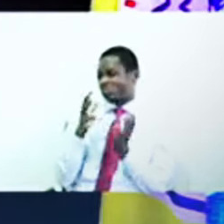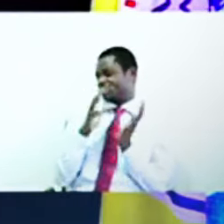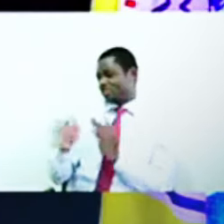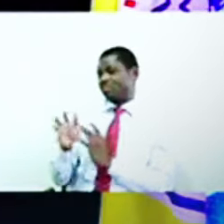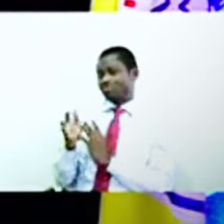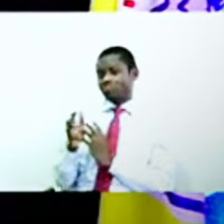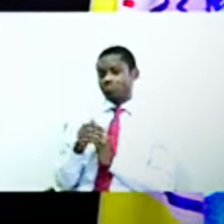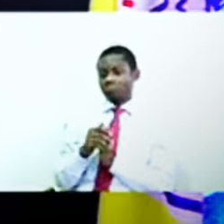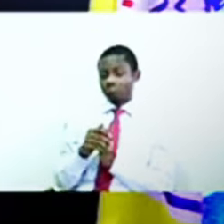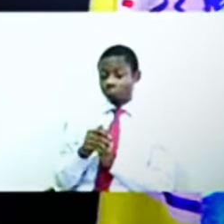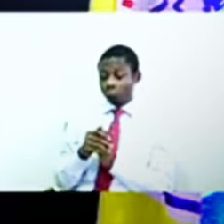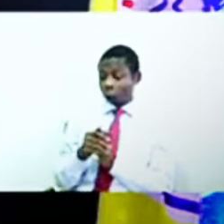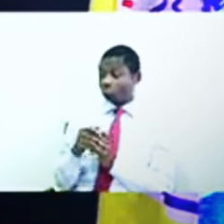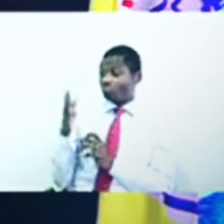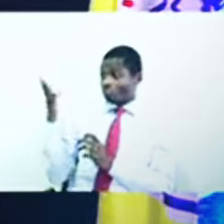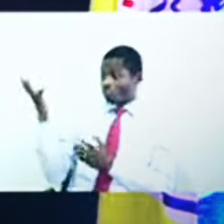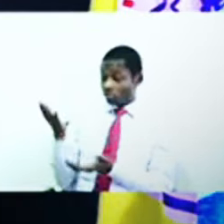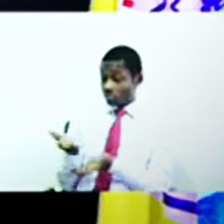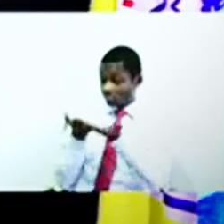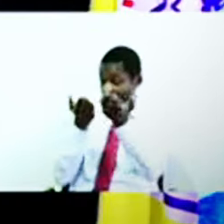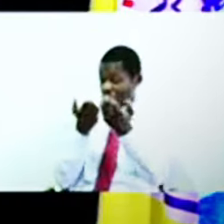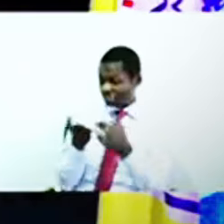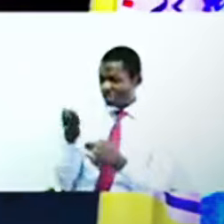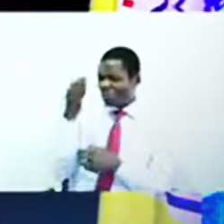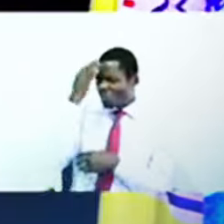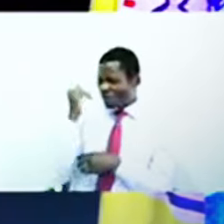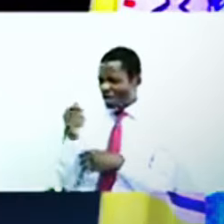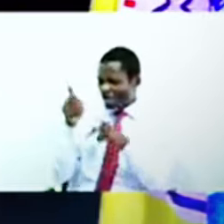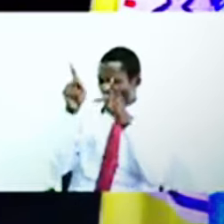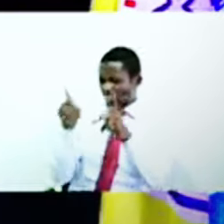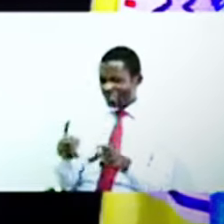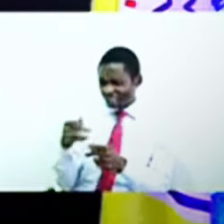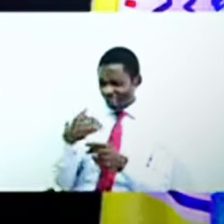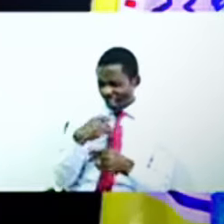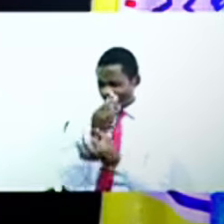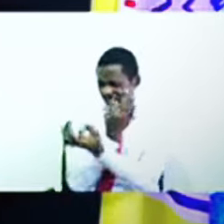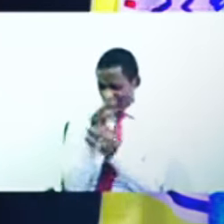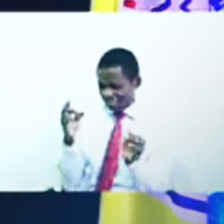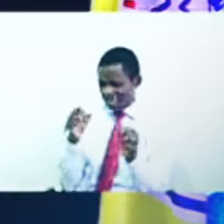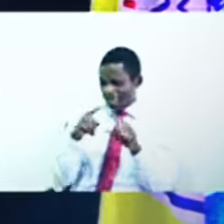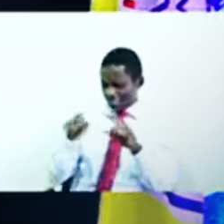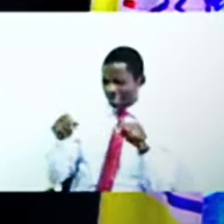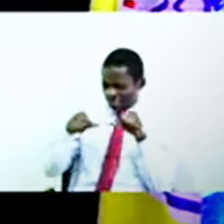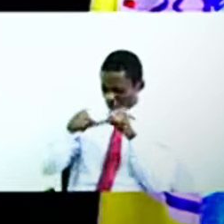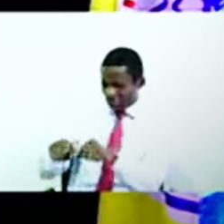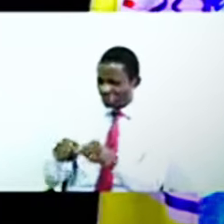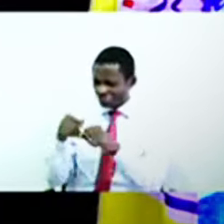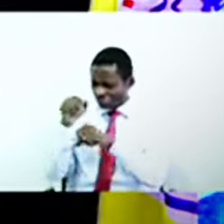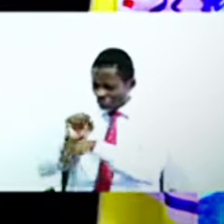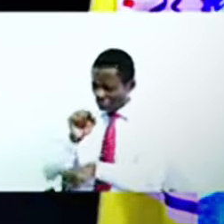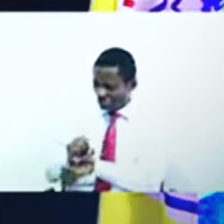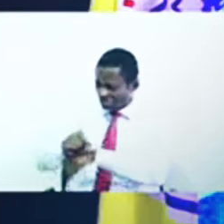will suggest that for the sake of what I want to talk about, that